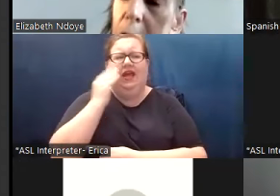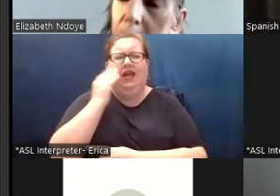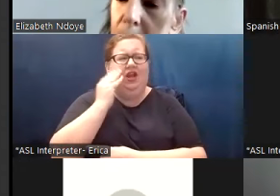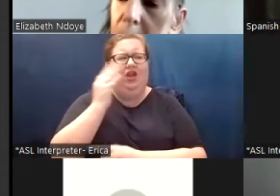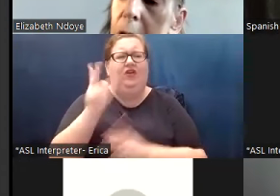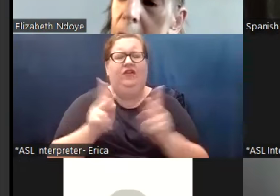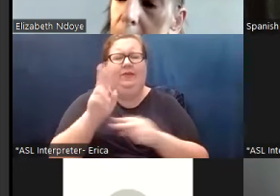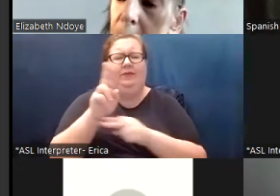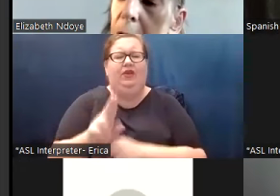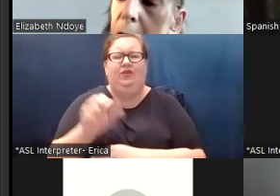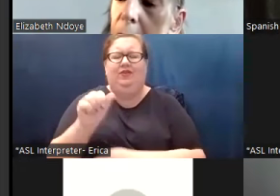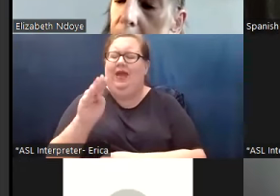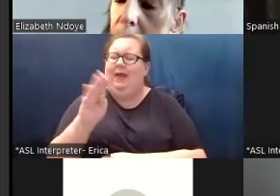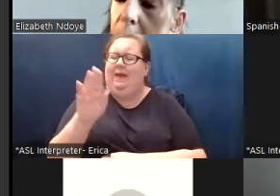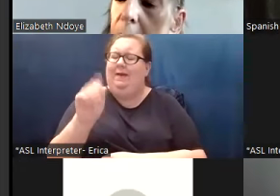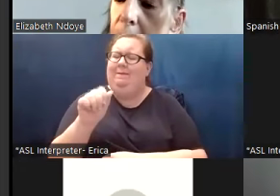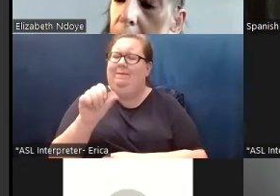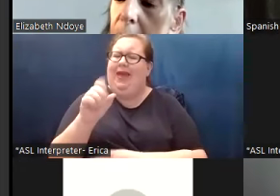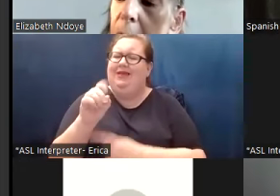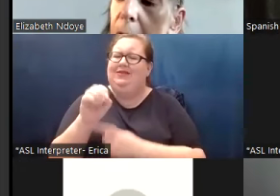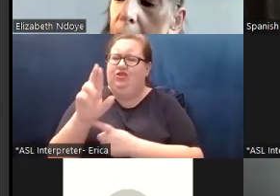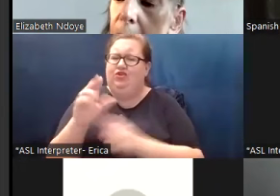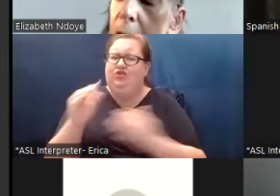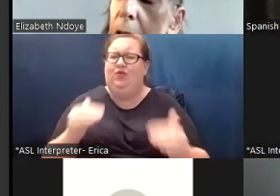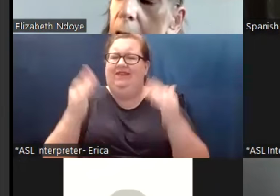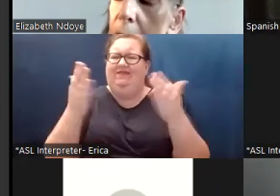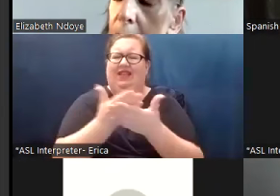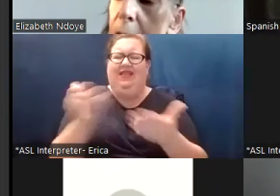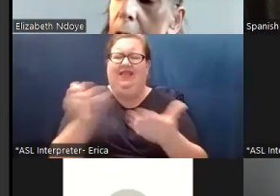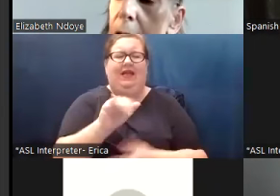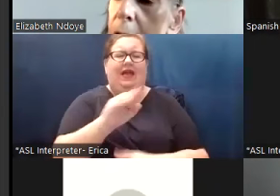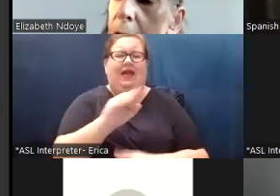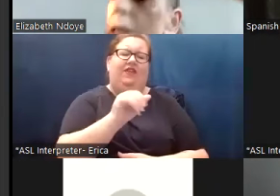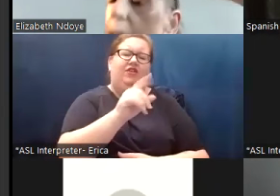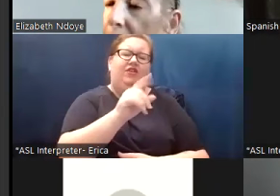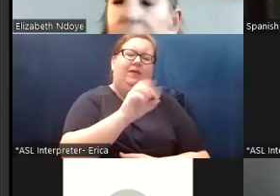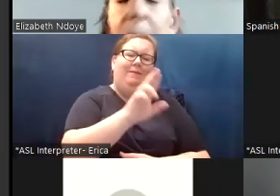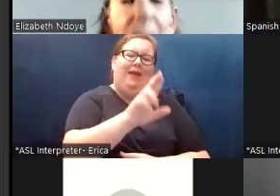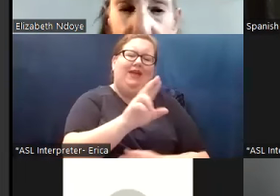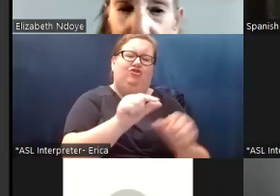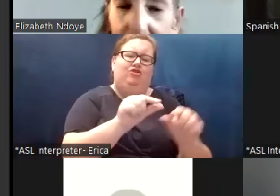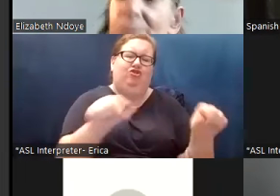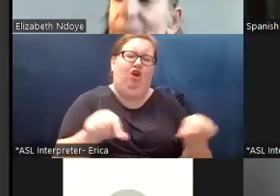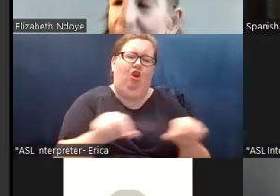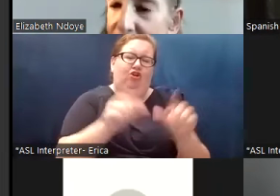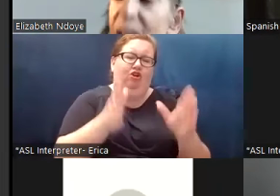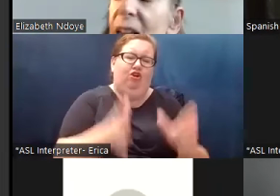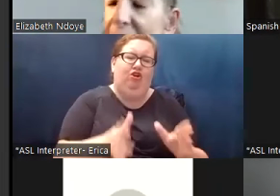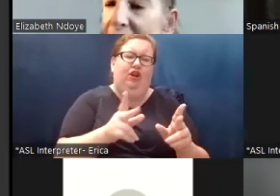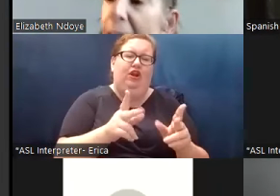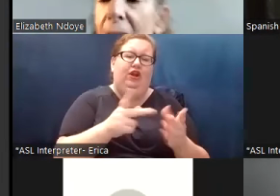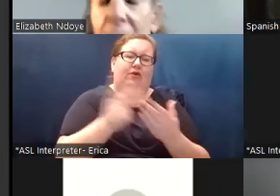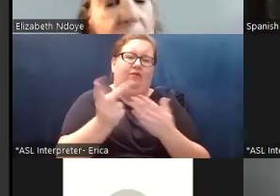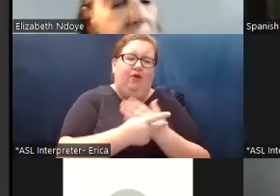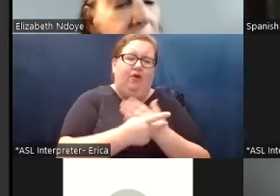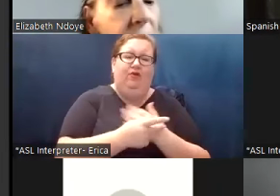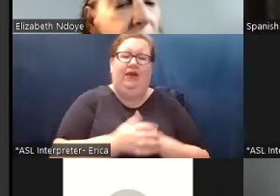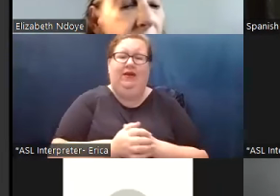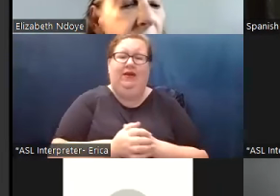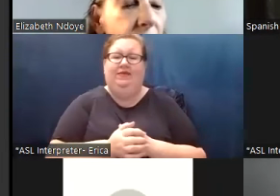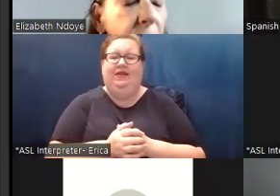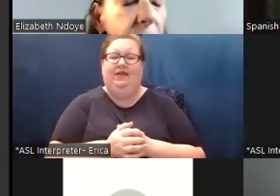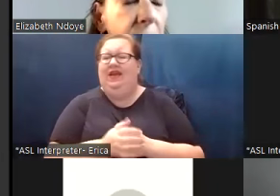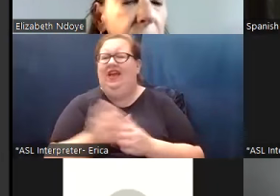call ambassadors to advance different things. Like there's the Master Gardener program that like, these are all examples of things that are very specific